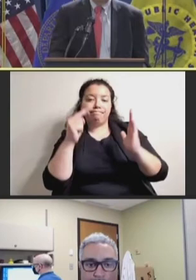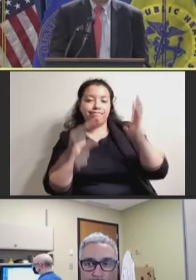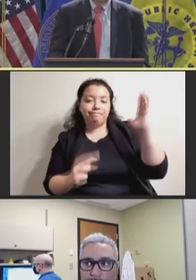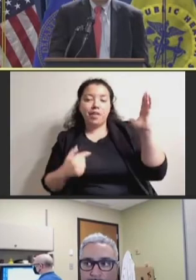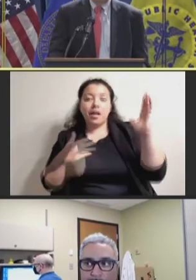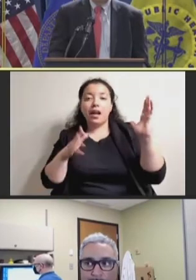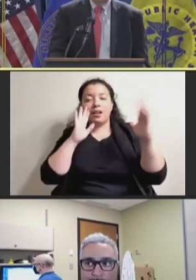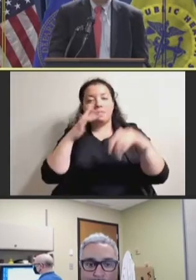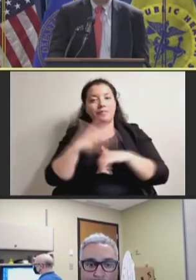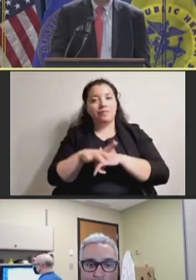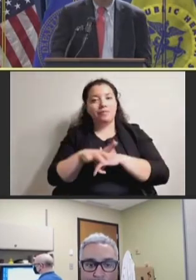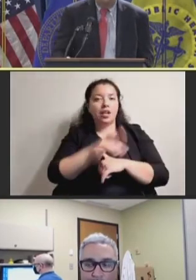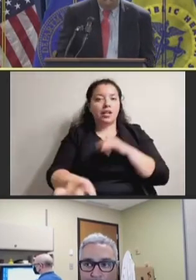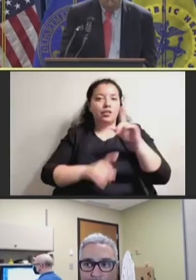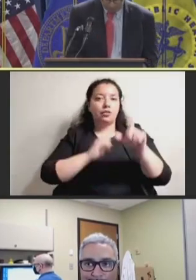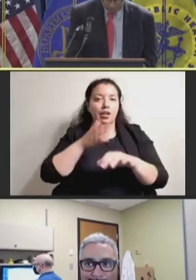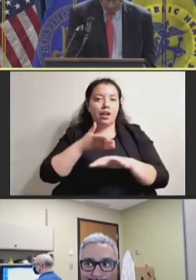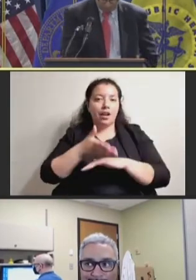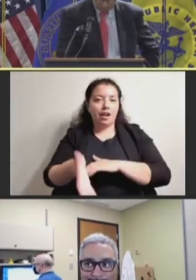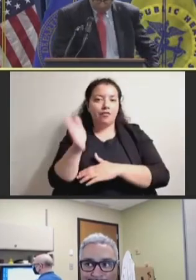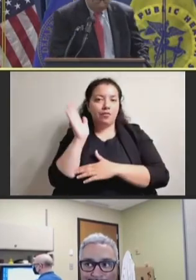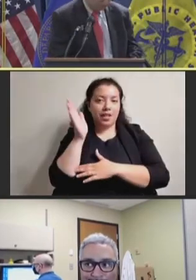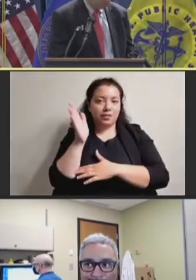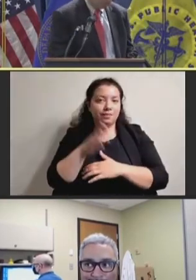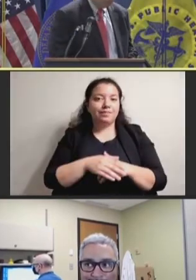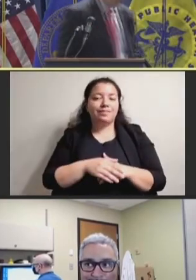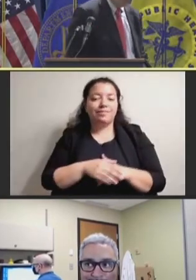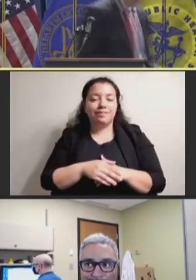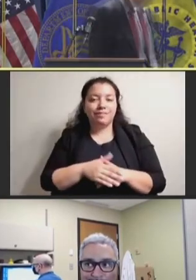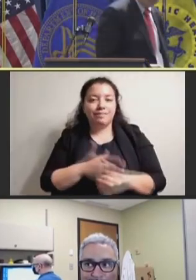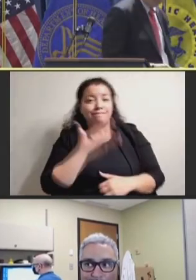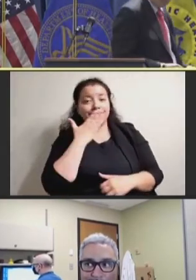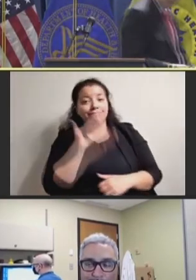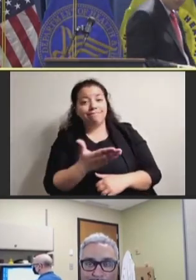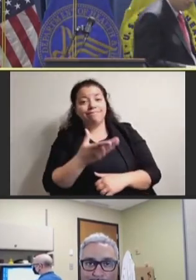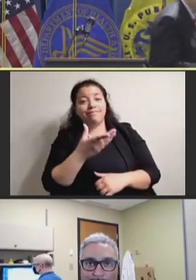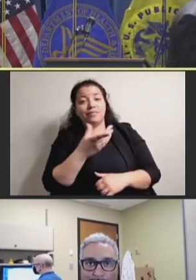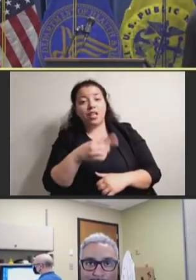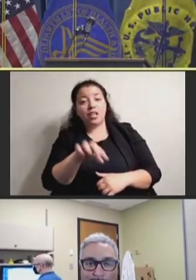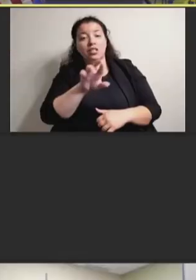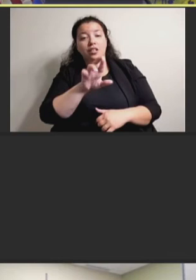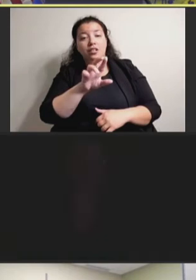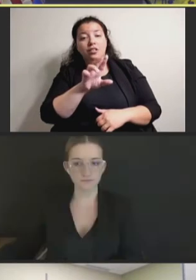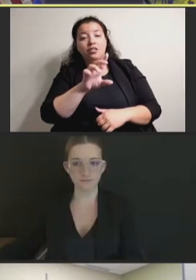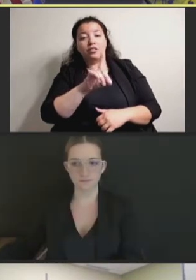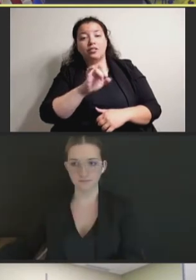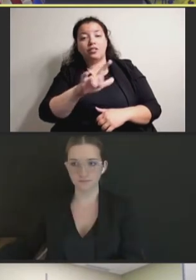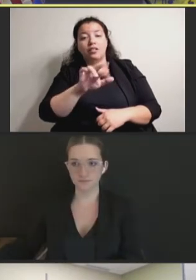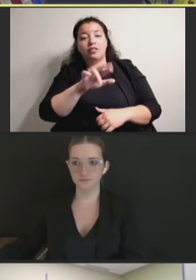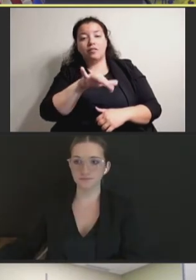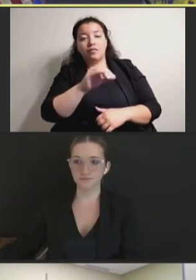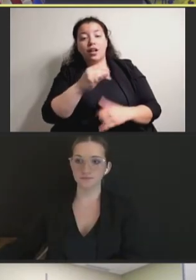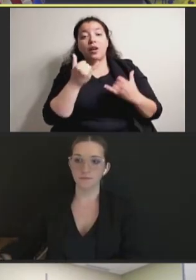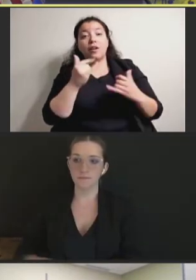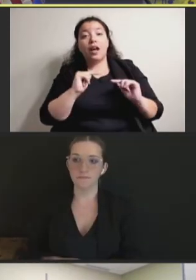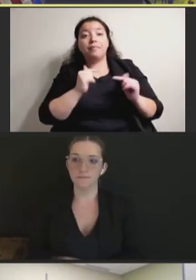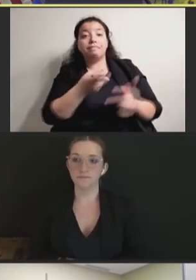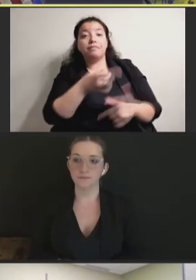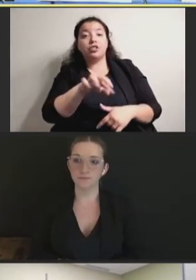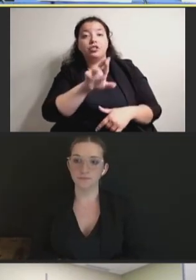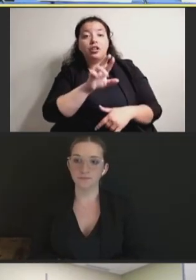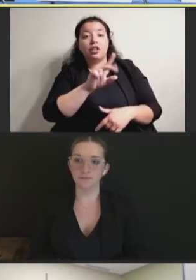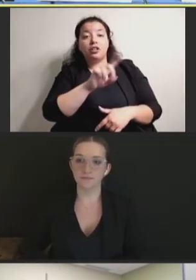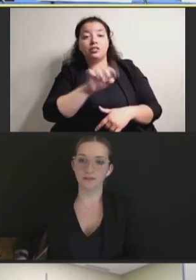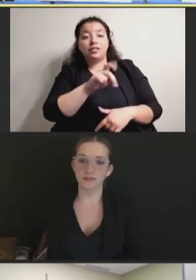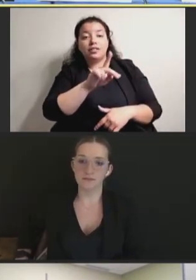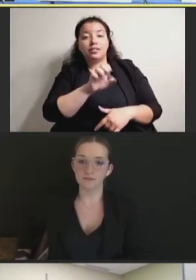questions after the panel is over. Thank you, Dr. Del Rio. Our next presenter is Dr. Zeke McKinney from Health Partners.